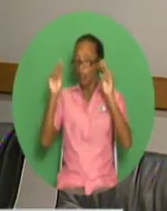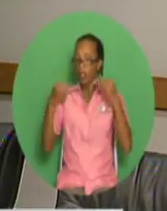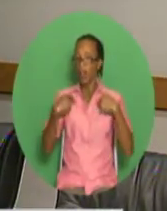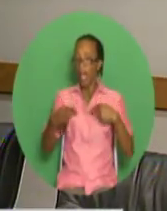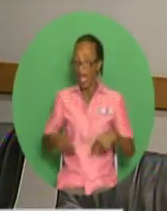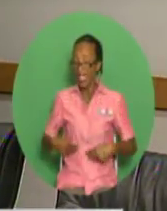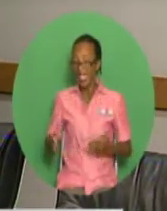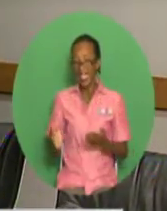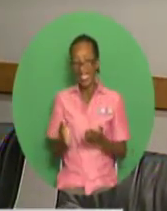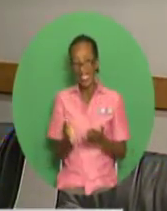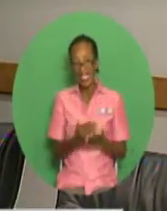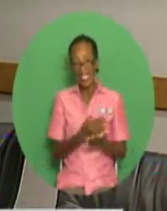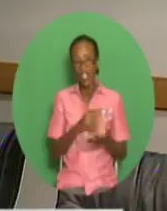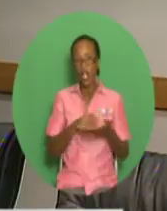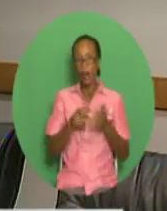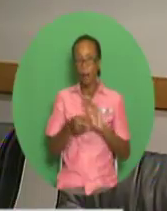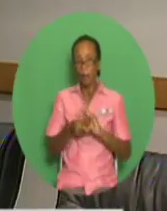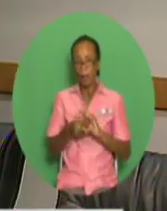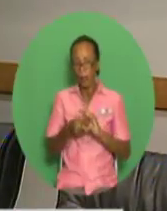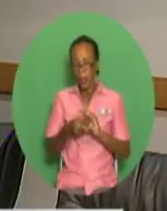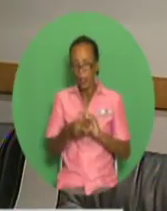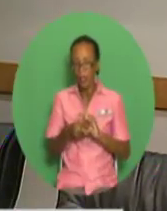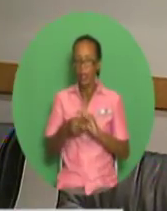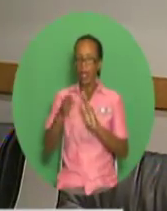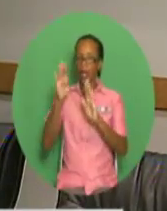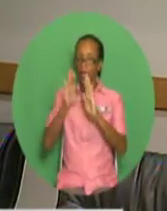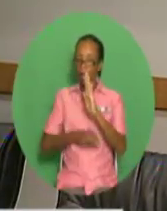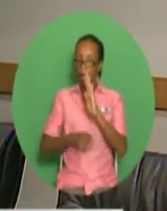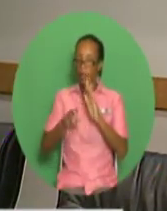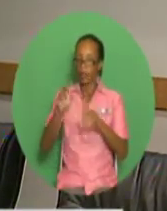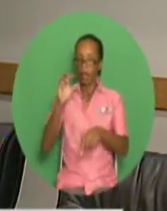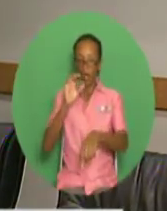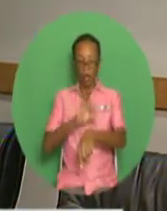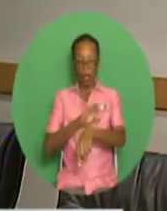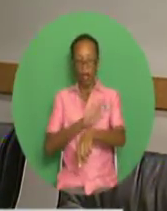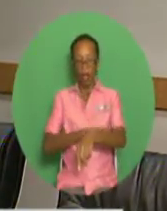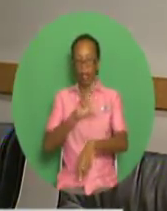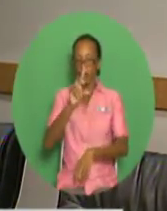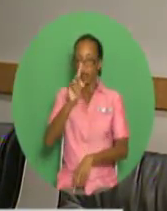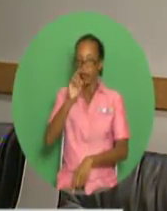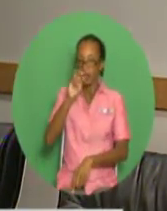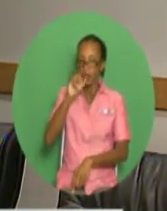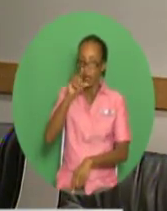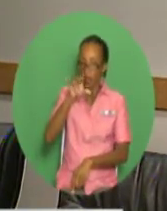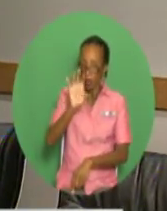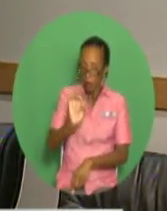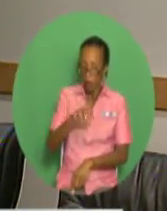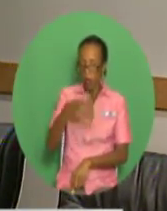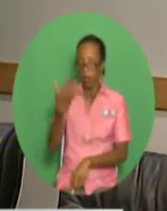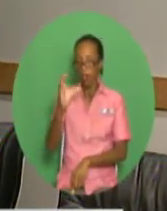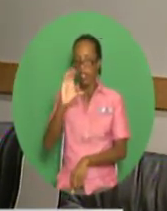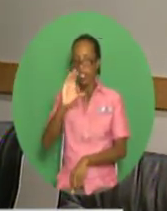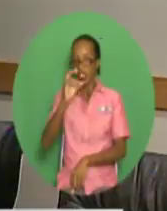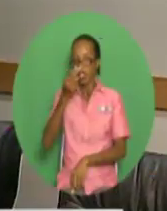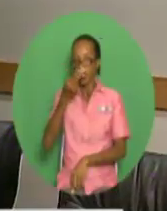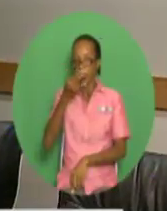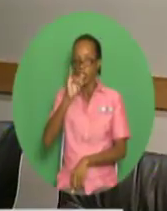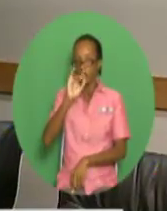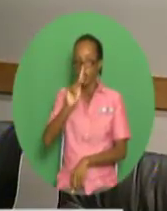that cleanup, we've had a reduction in chikungunya, in dengue, and other diseases because of that cleanup, Madam Speaker. So I want to thank him for that.